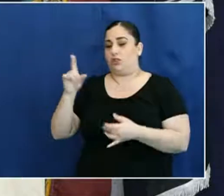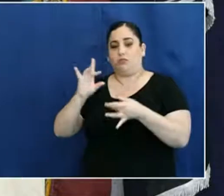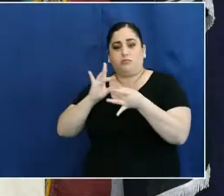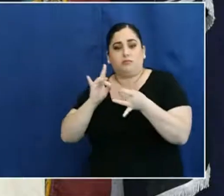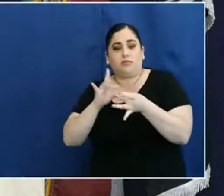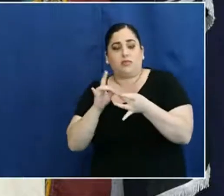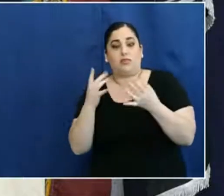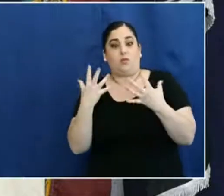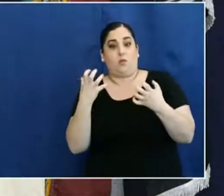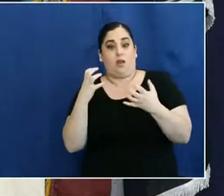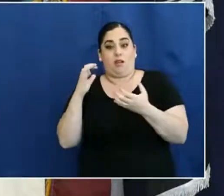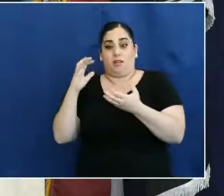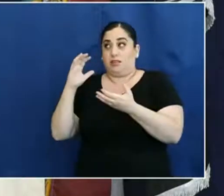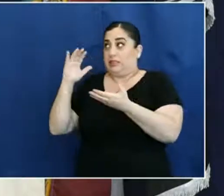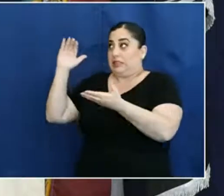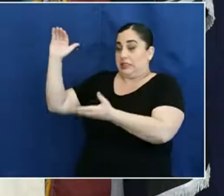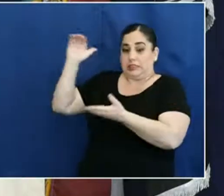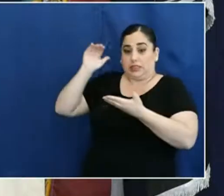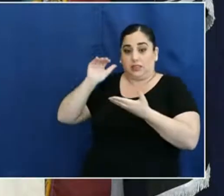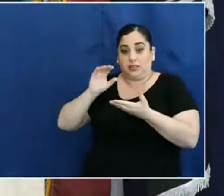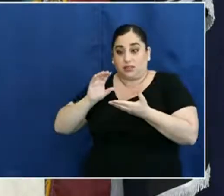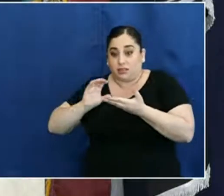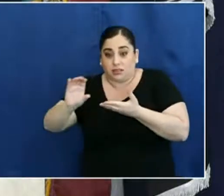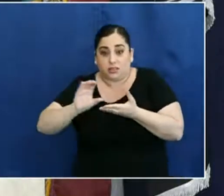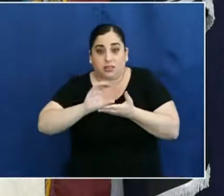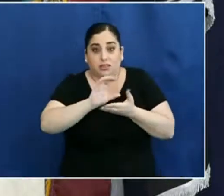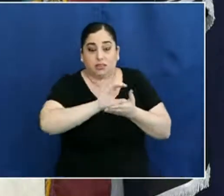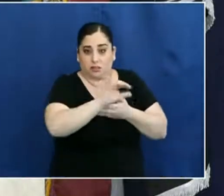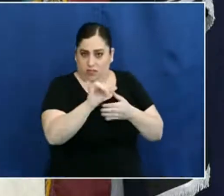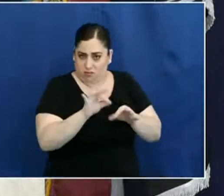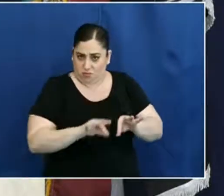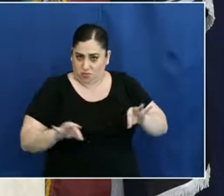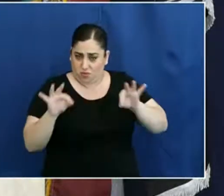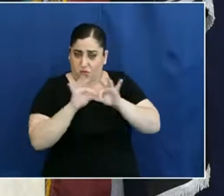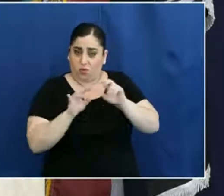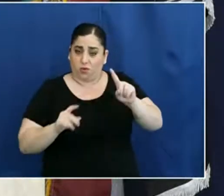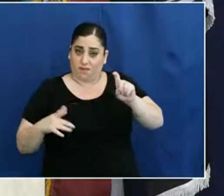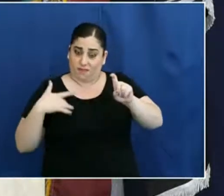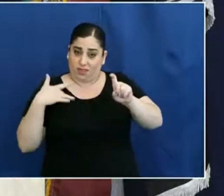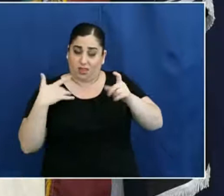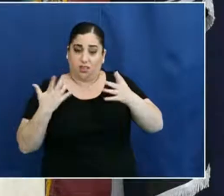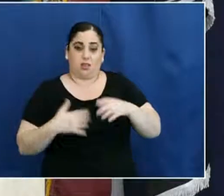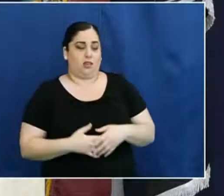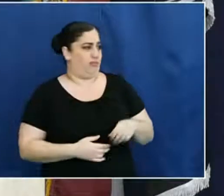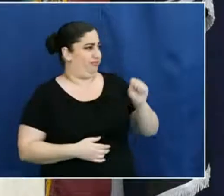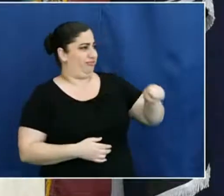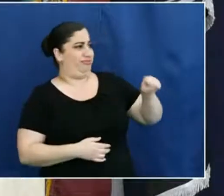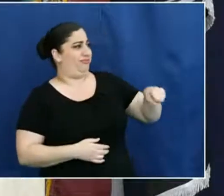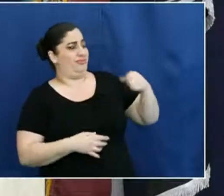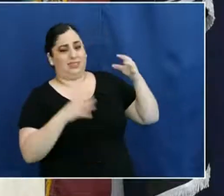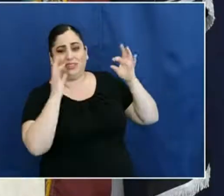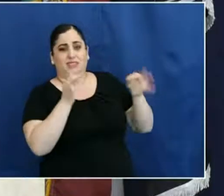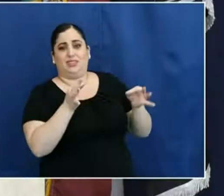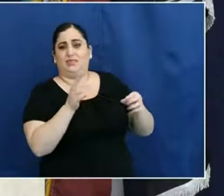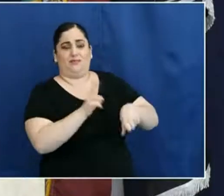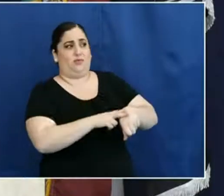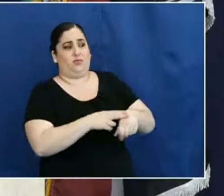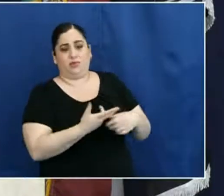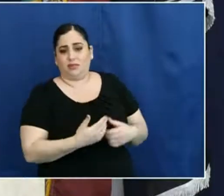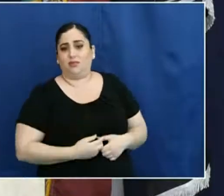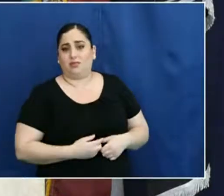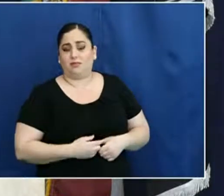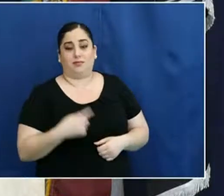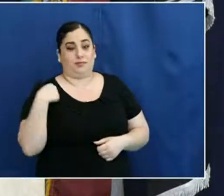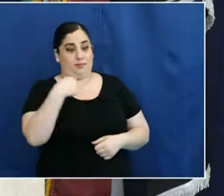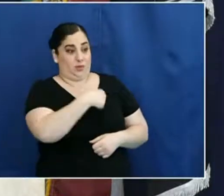was important, and I don't think we never. I think once you walk through and explain a unique circumstance